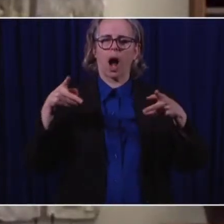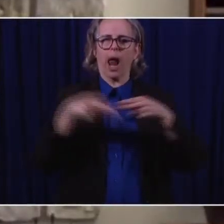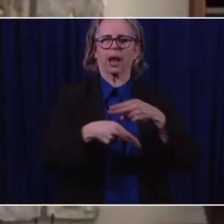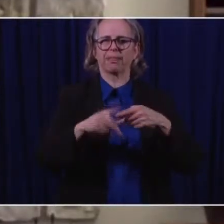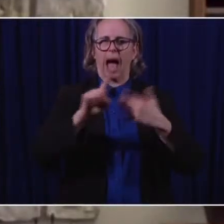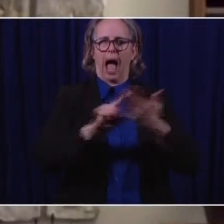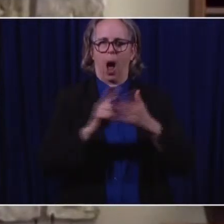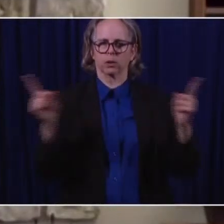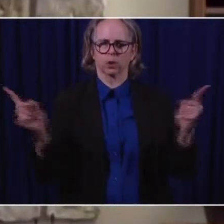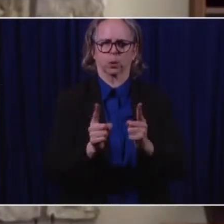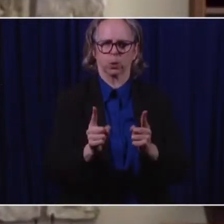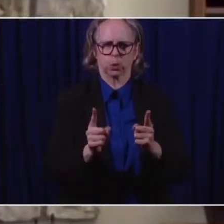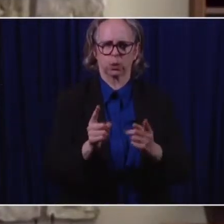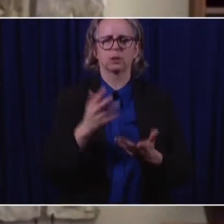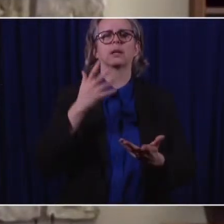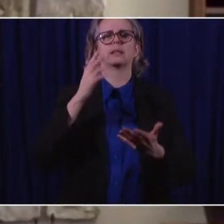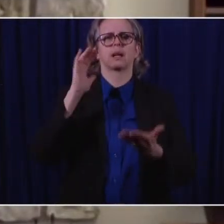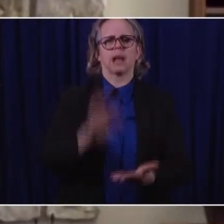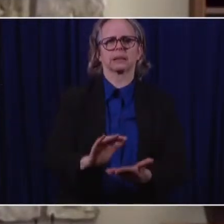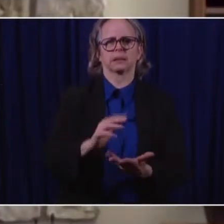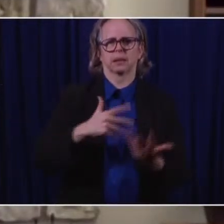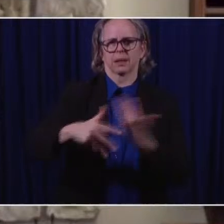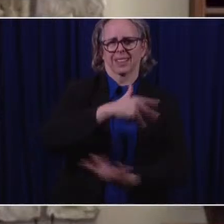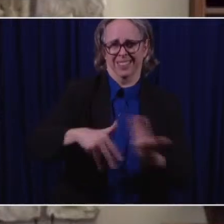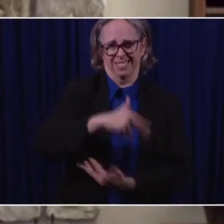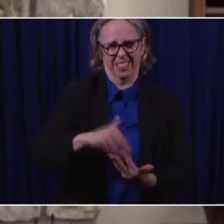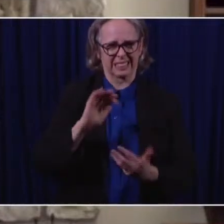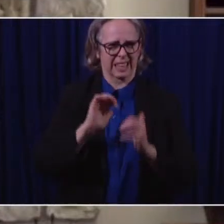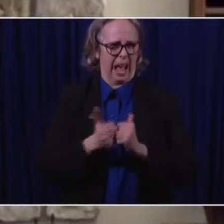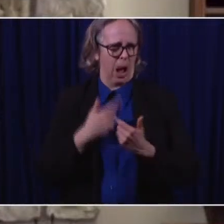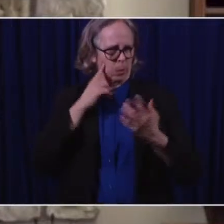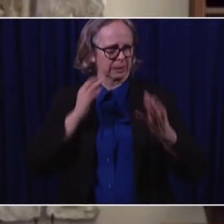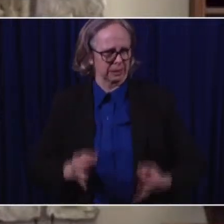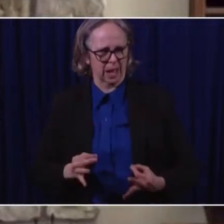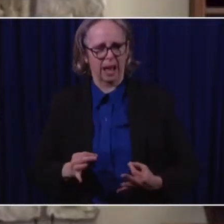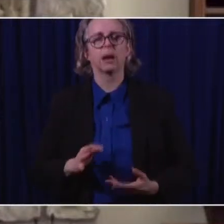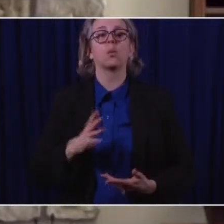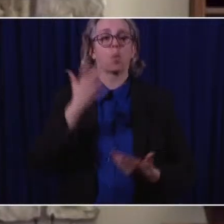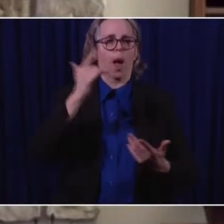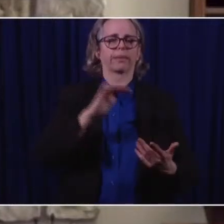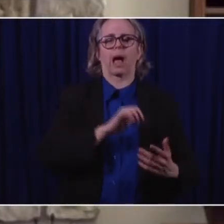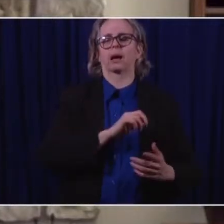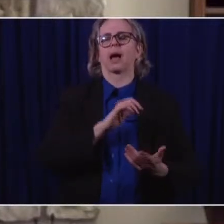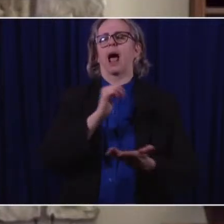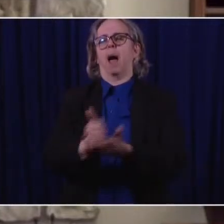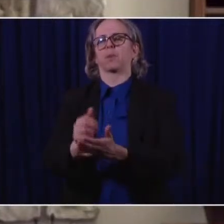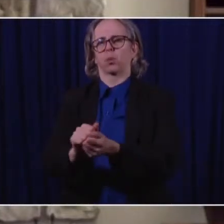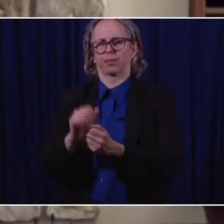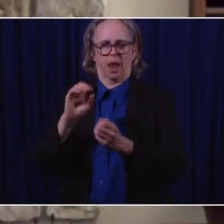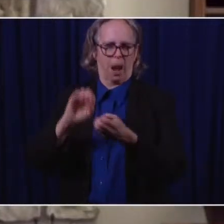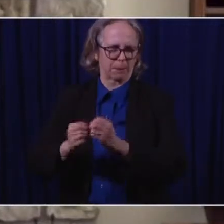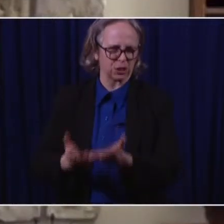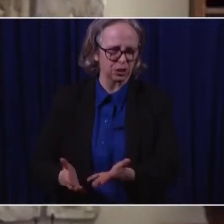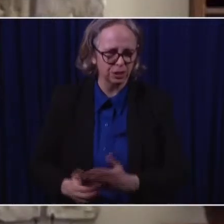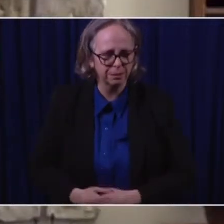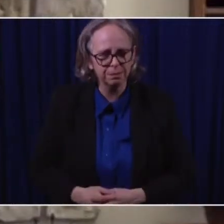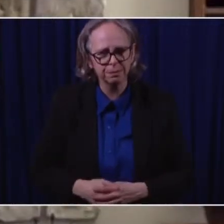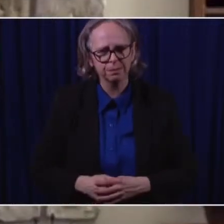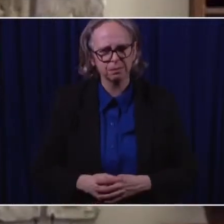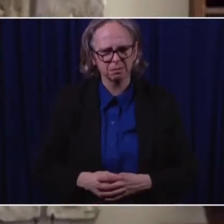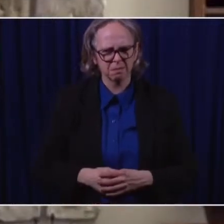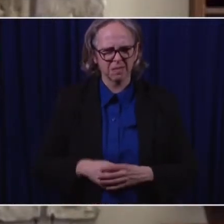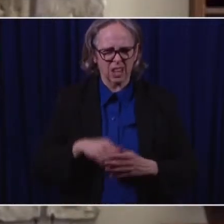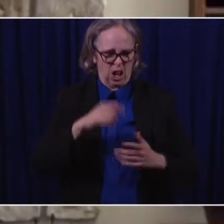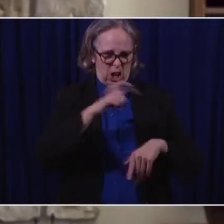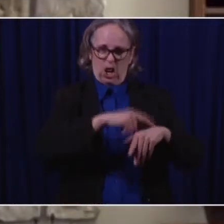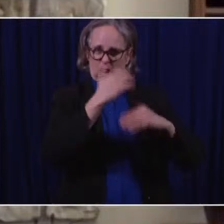contact, that makes a difference. That was put into effect at roughly the same time as we